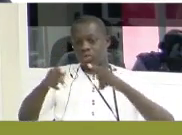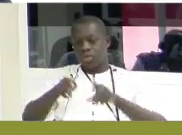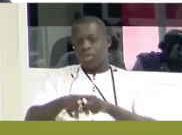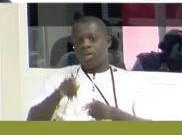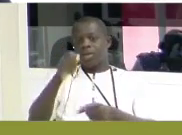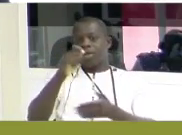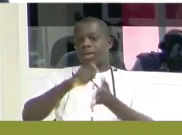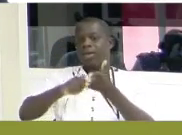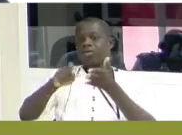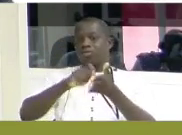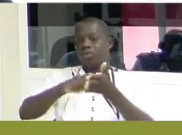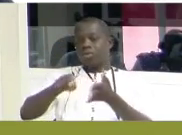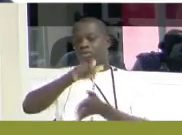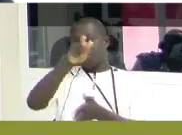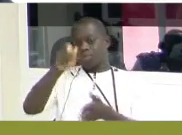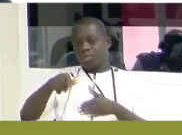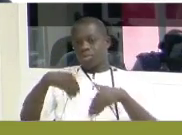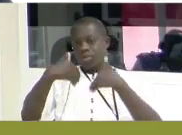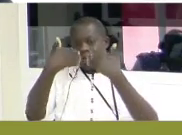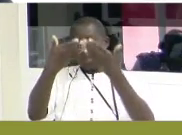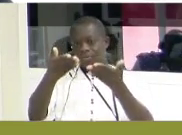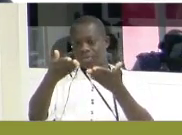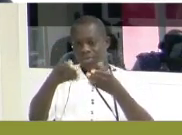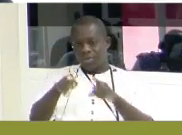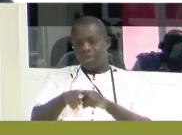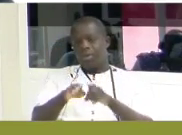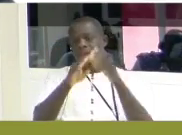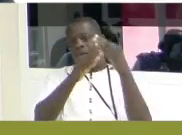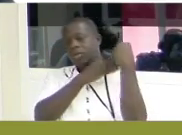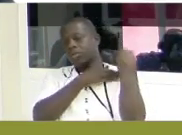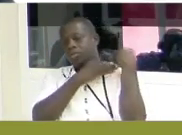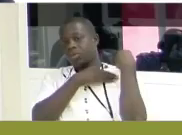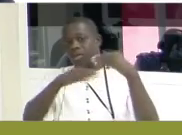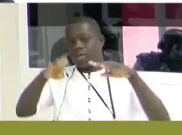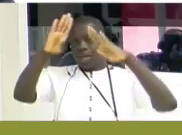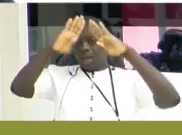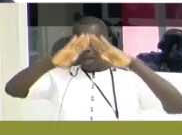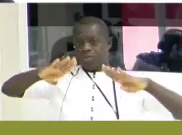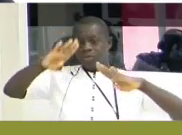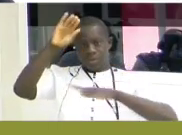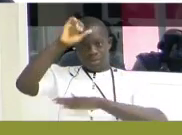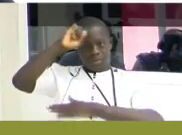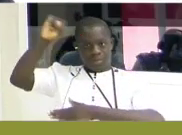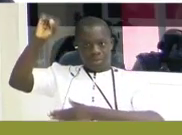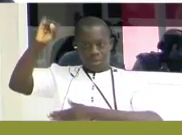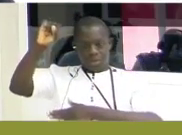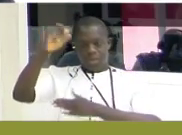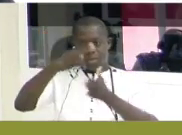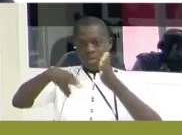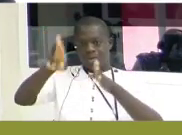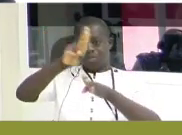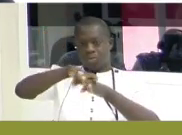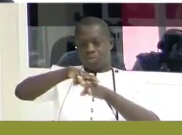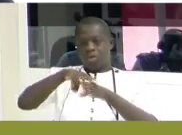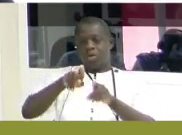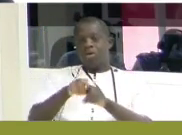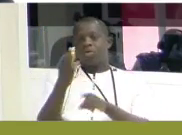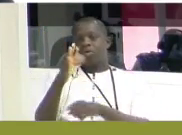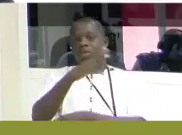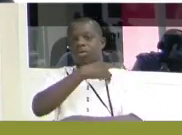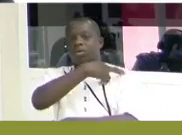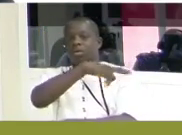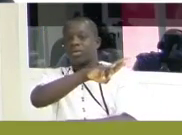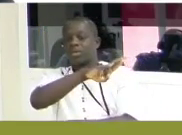another assignment as the State House correspondent for Daily Observer at the time. Then from there, I resigned from Daily